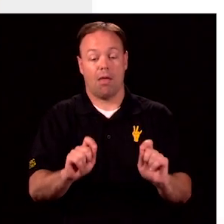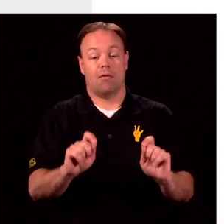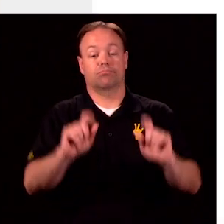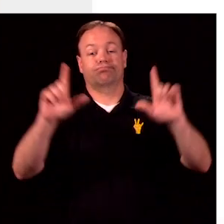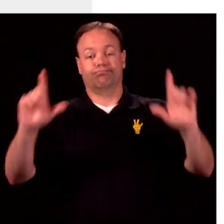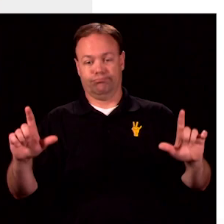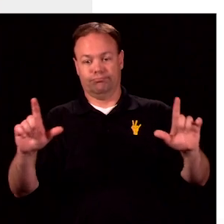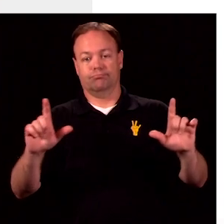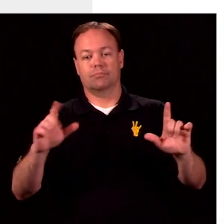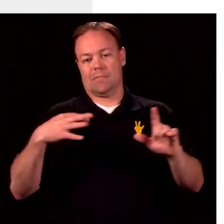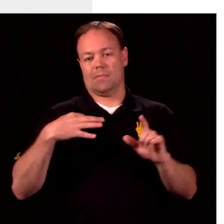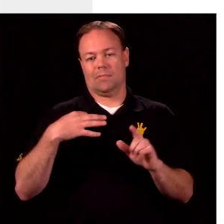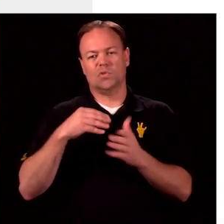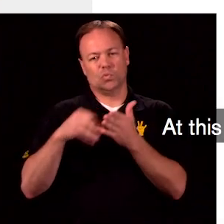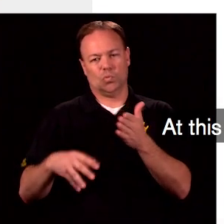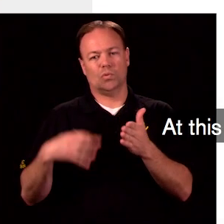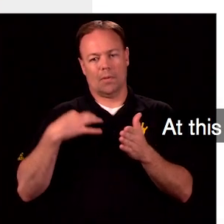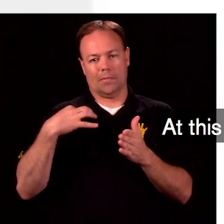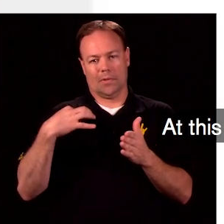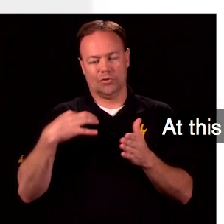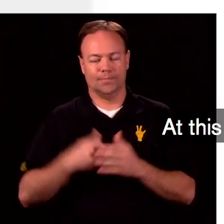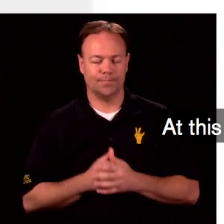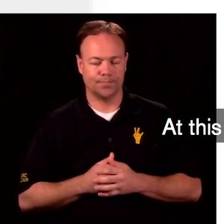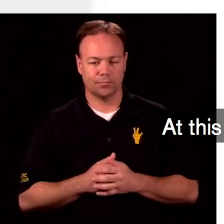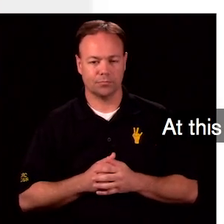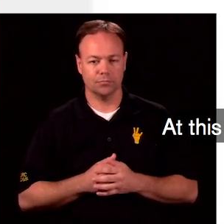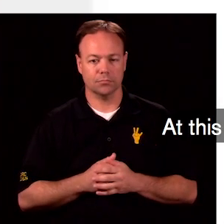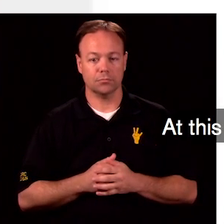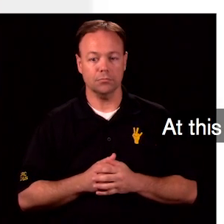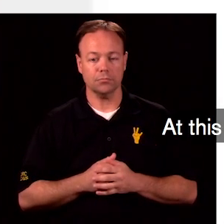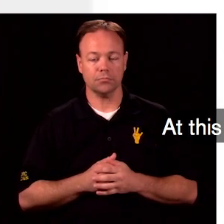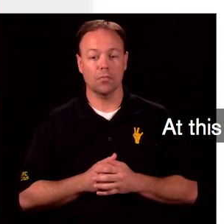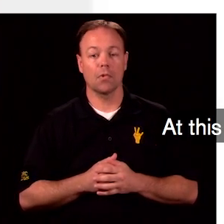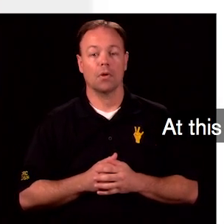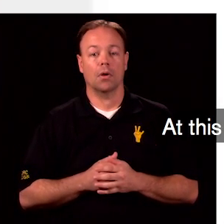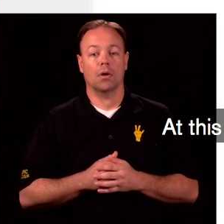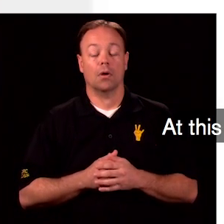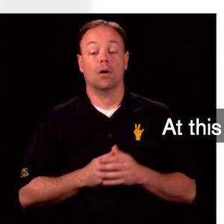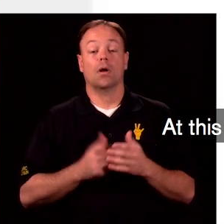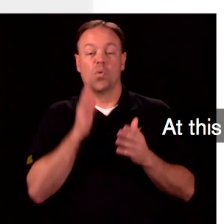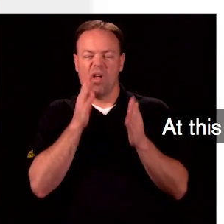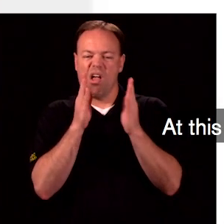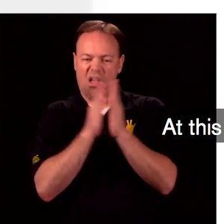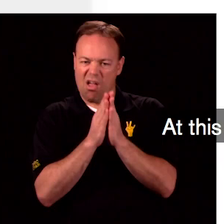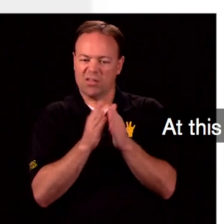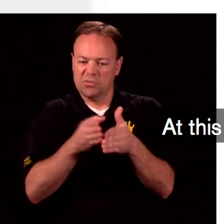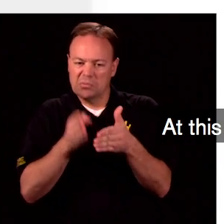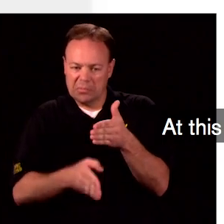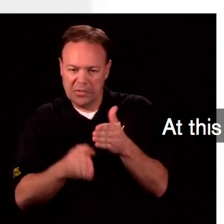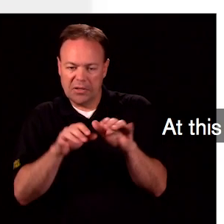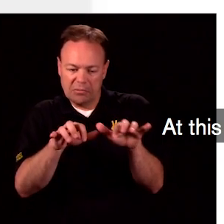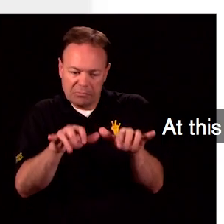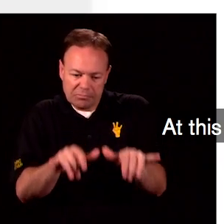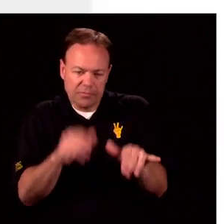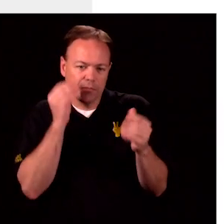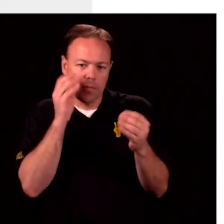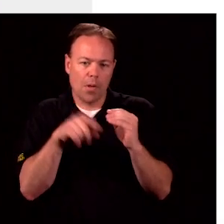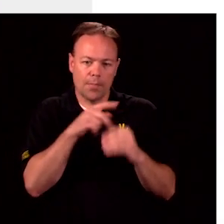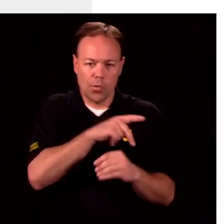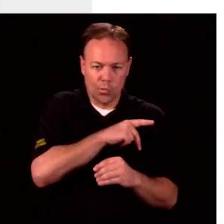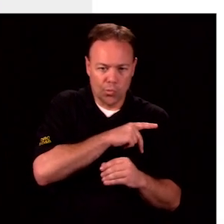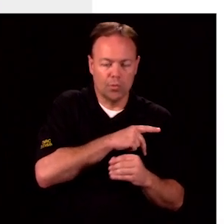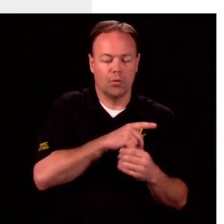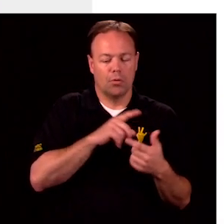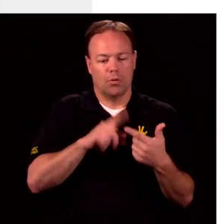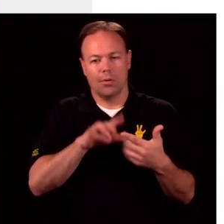student application. At this point, you will be asked to complete sections for personal information,